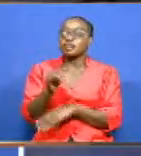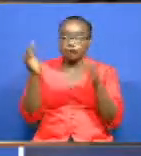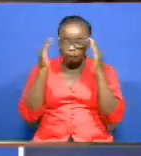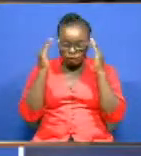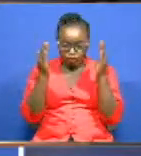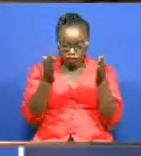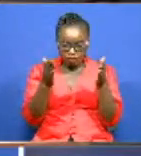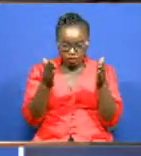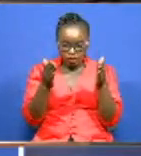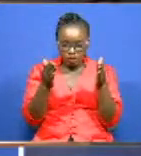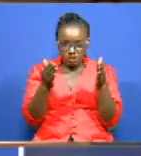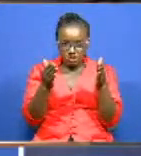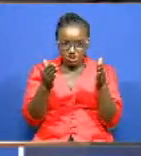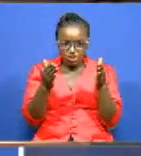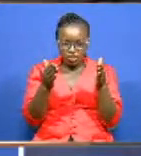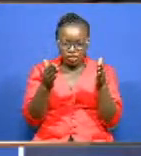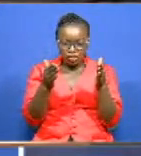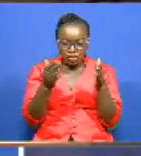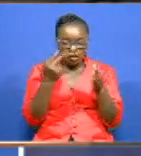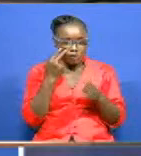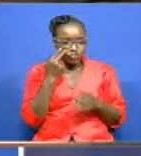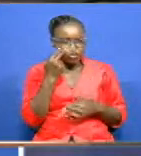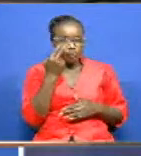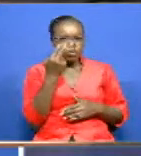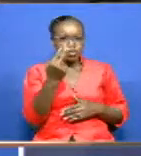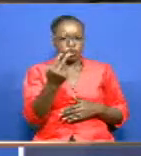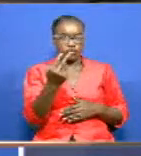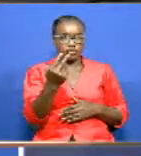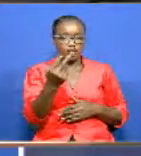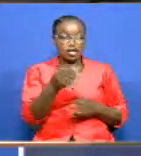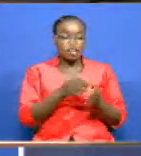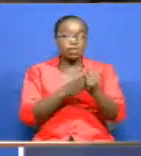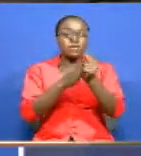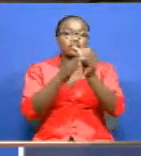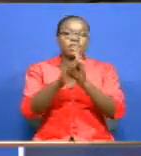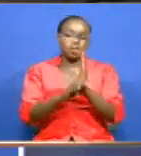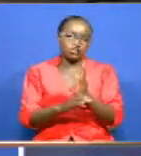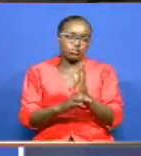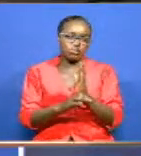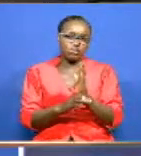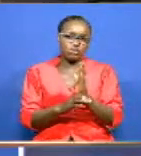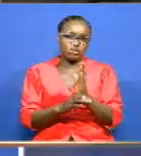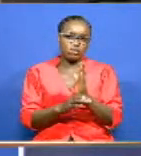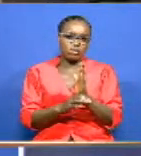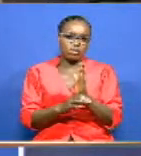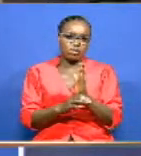commitment, your vision and leadership